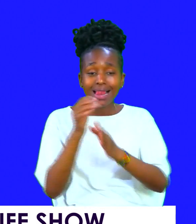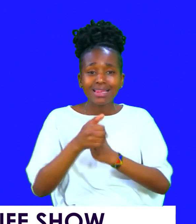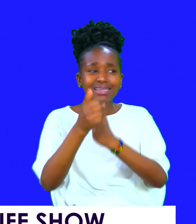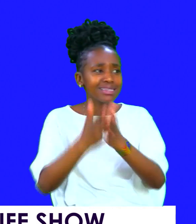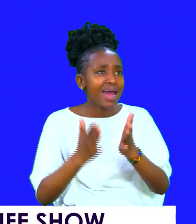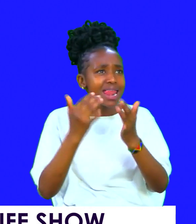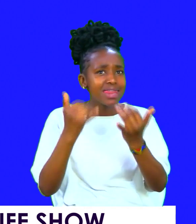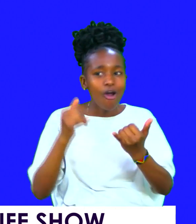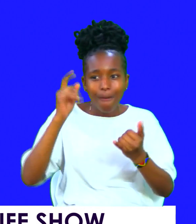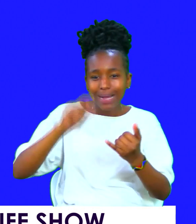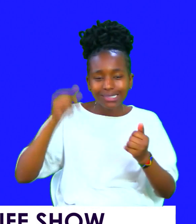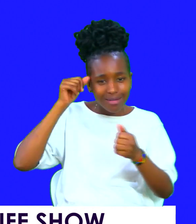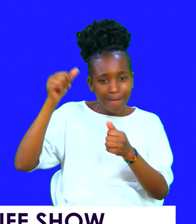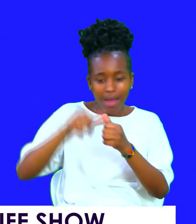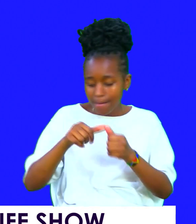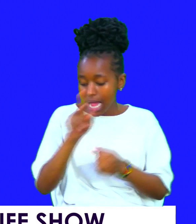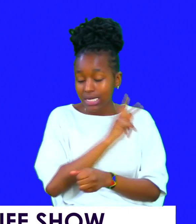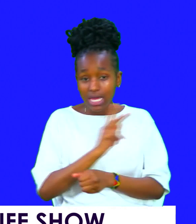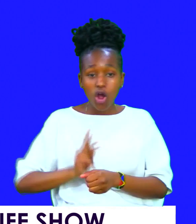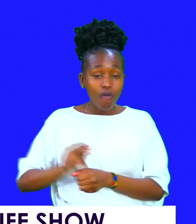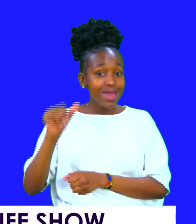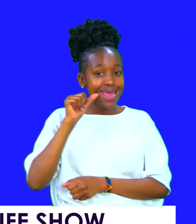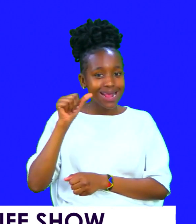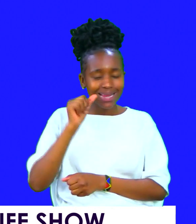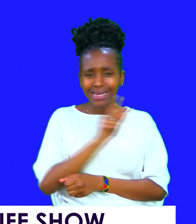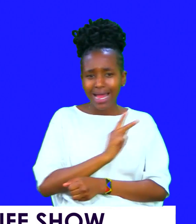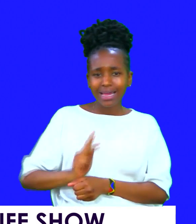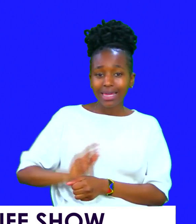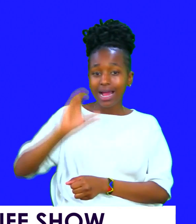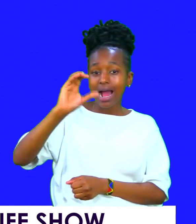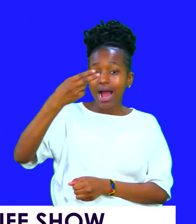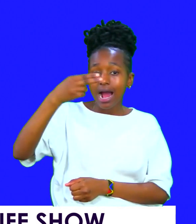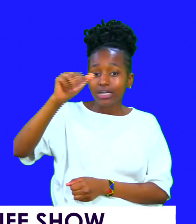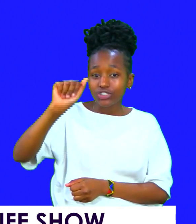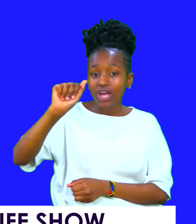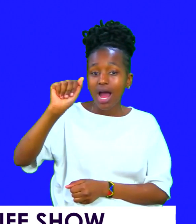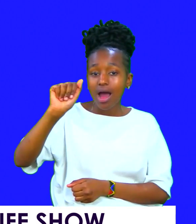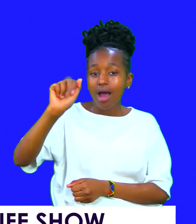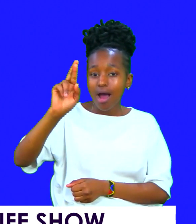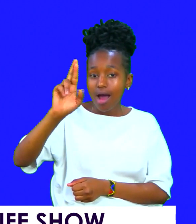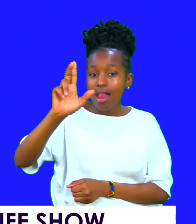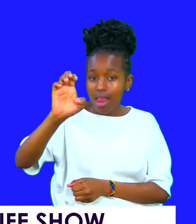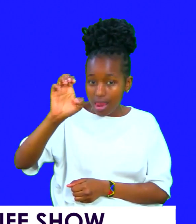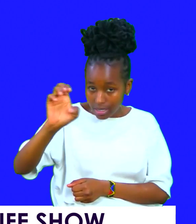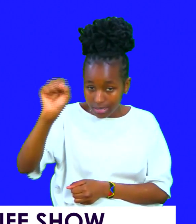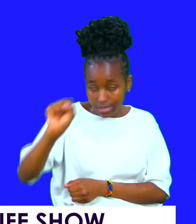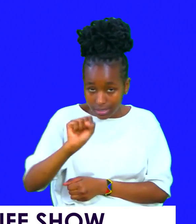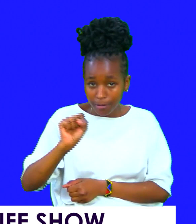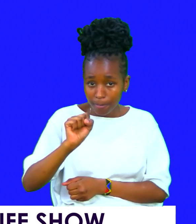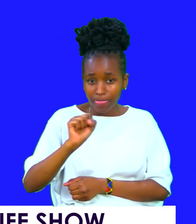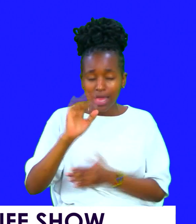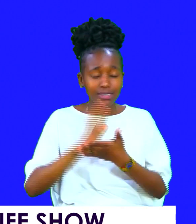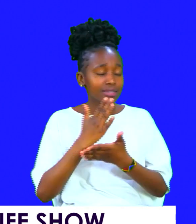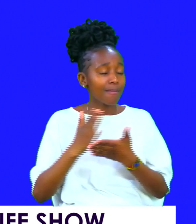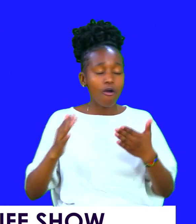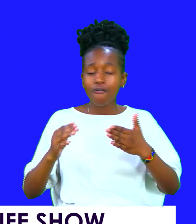King Charles. Yeah, some of the world's most protected